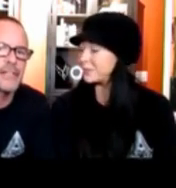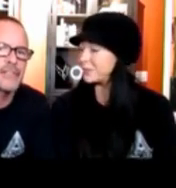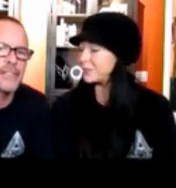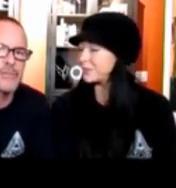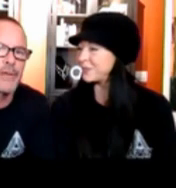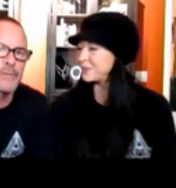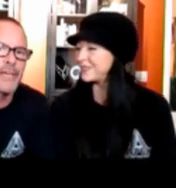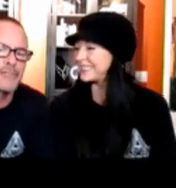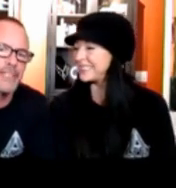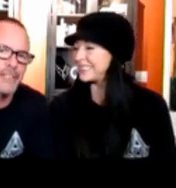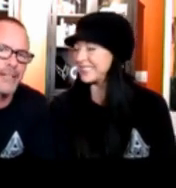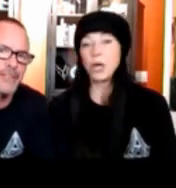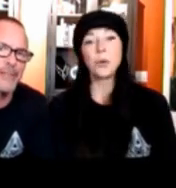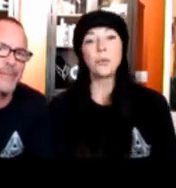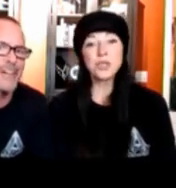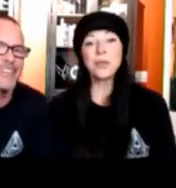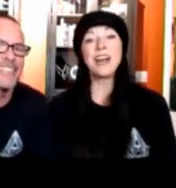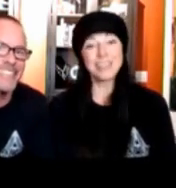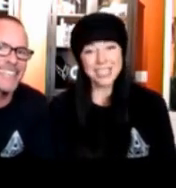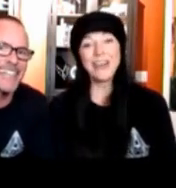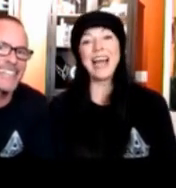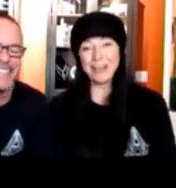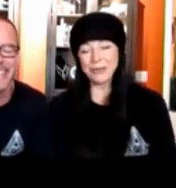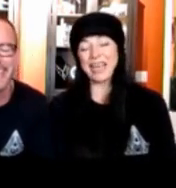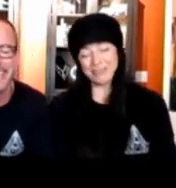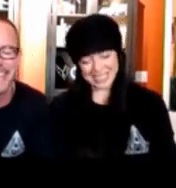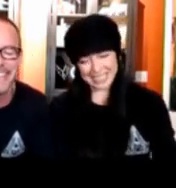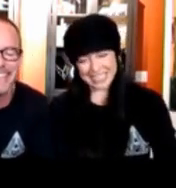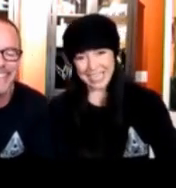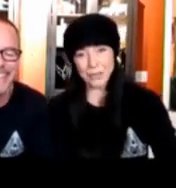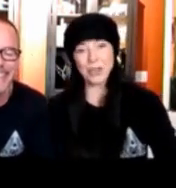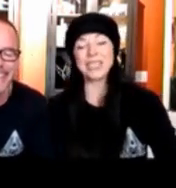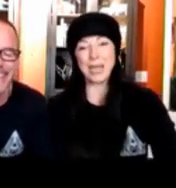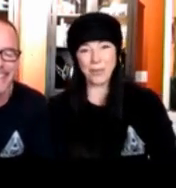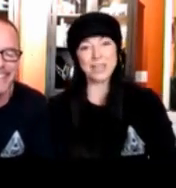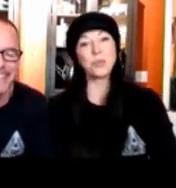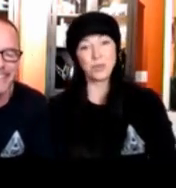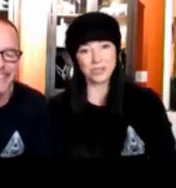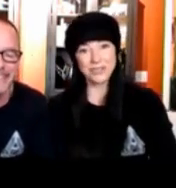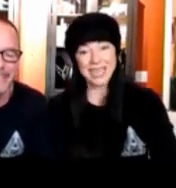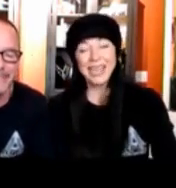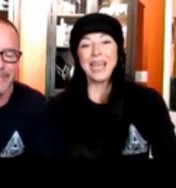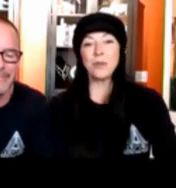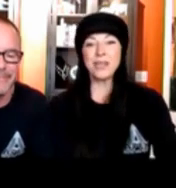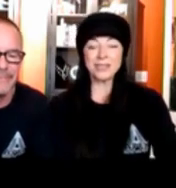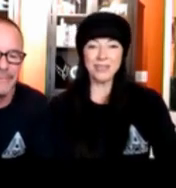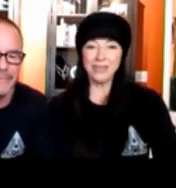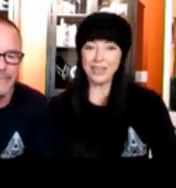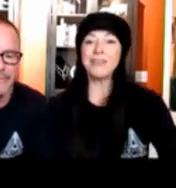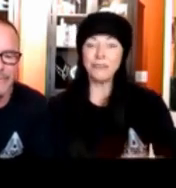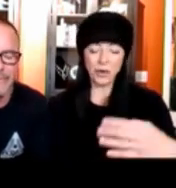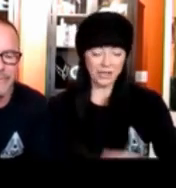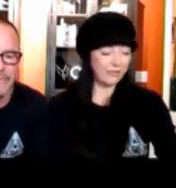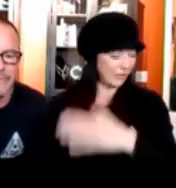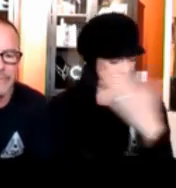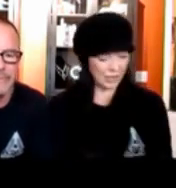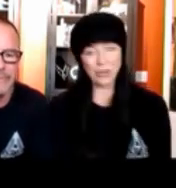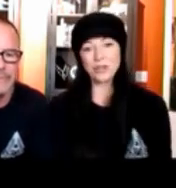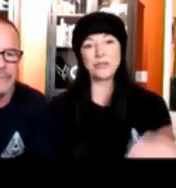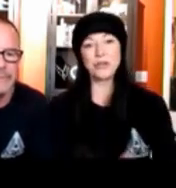you guys. You guys probably have TikTok, so we are on TikTok. We have TikTok. We're called Apex Wolves, and we also,